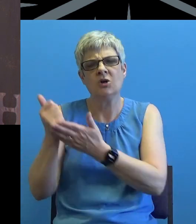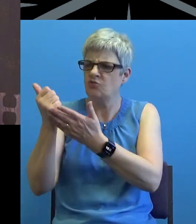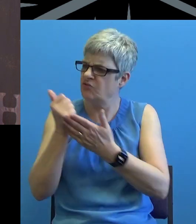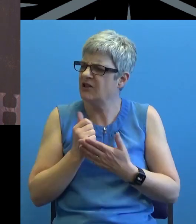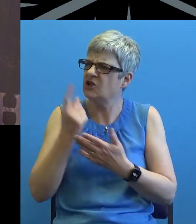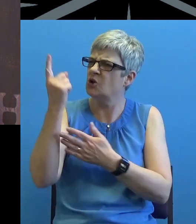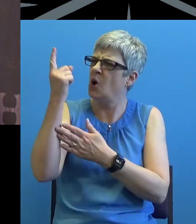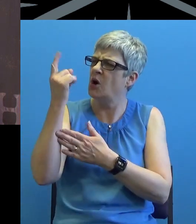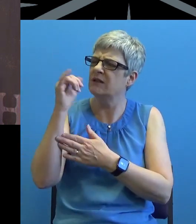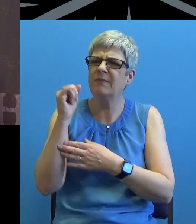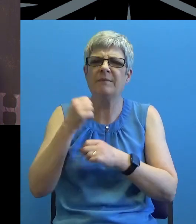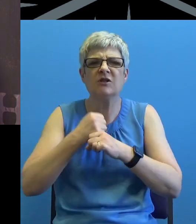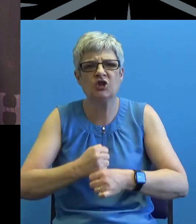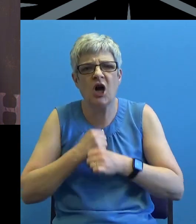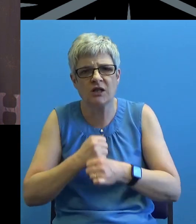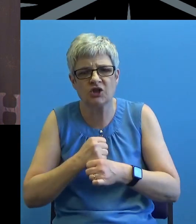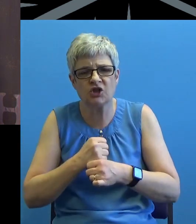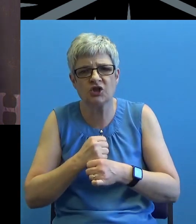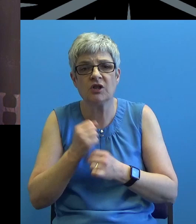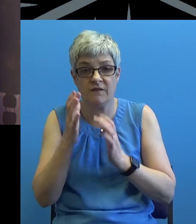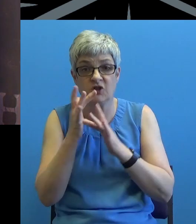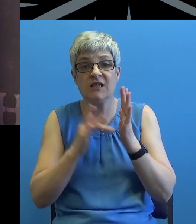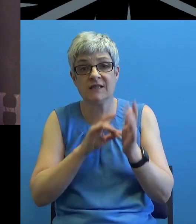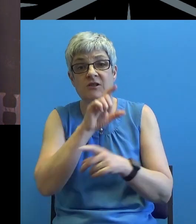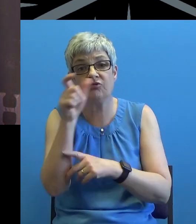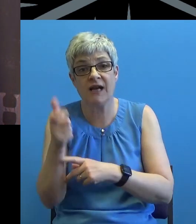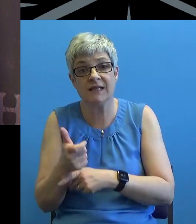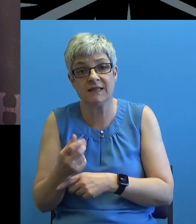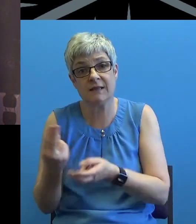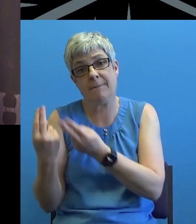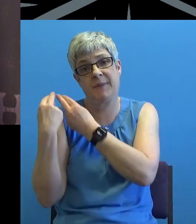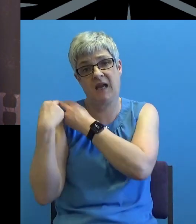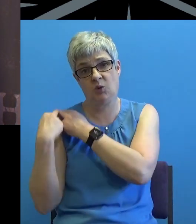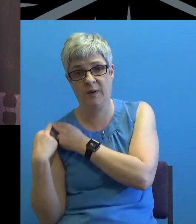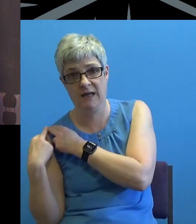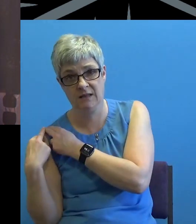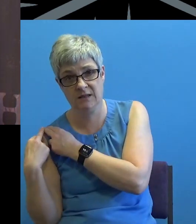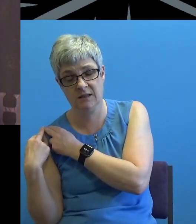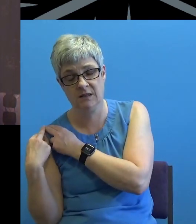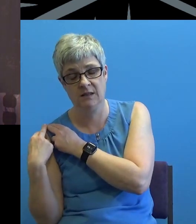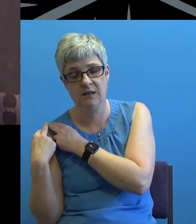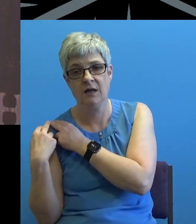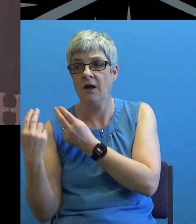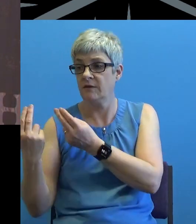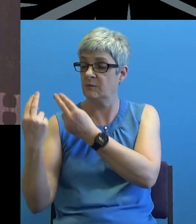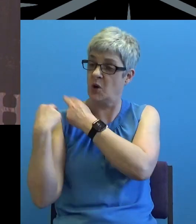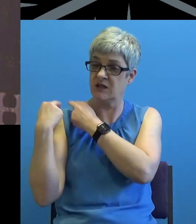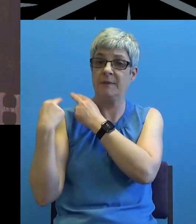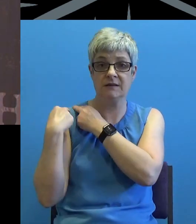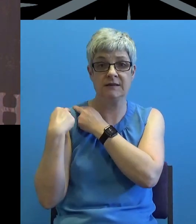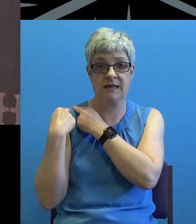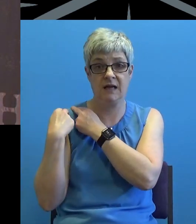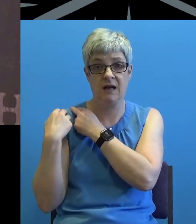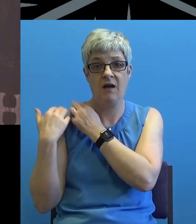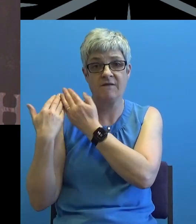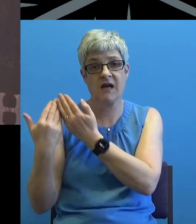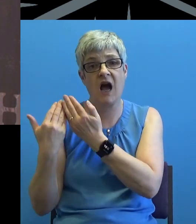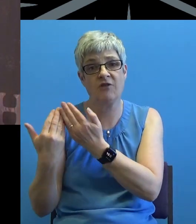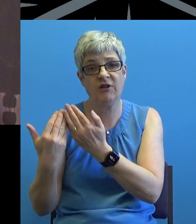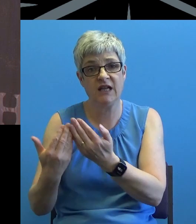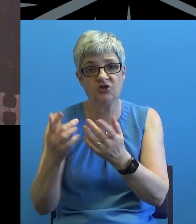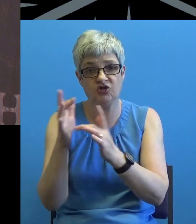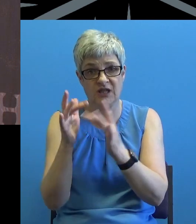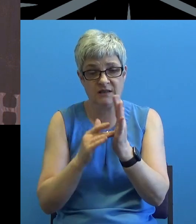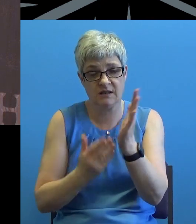And gracious God, may the Church of Jesus Christ bear your weight, the responsibility of carrying Jesus